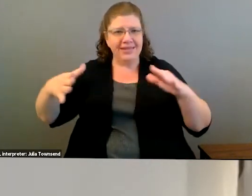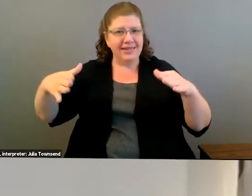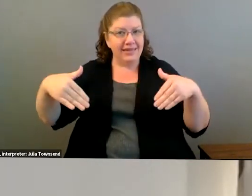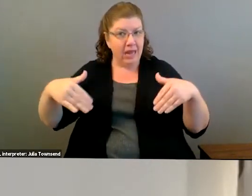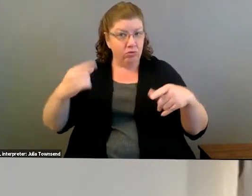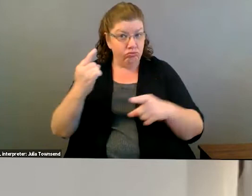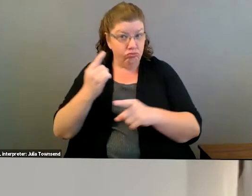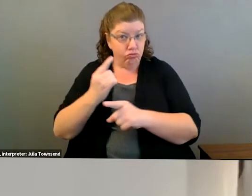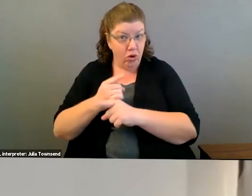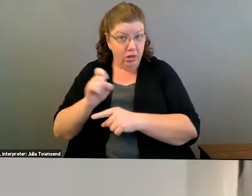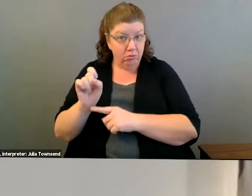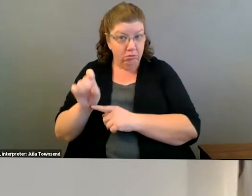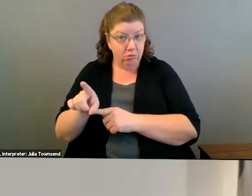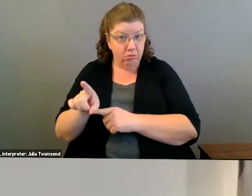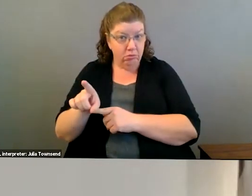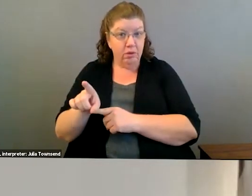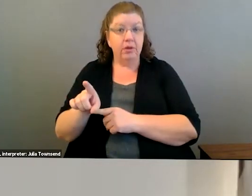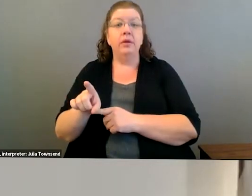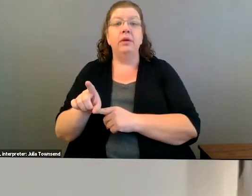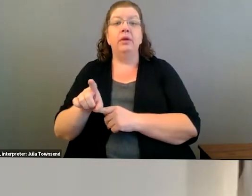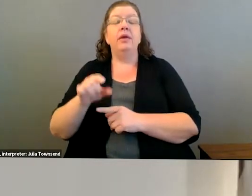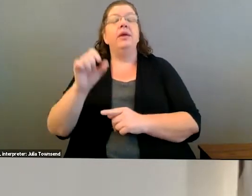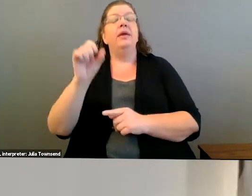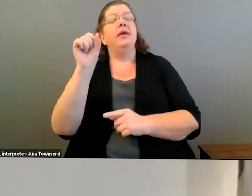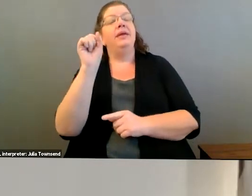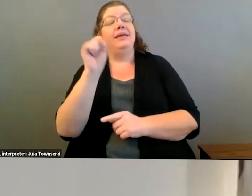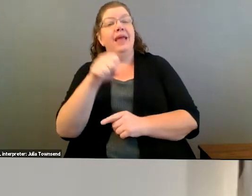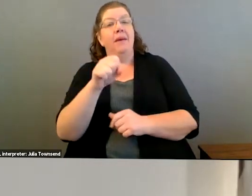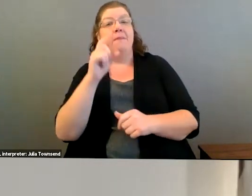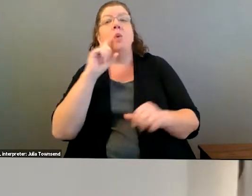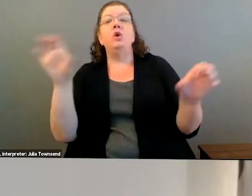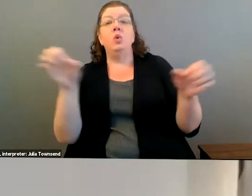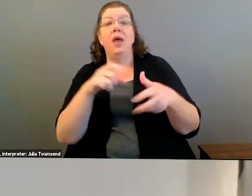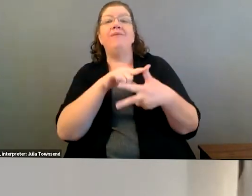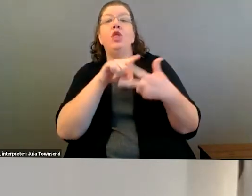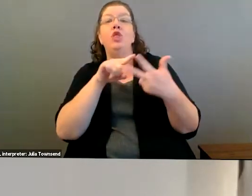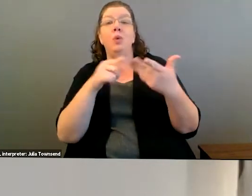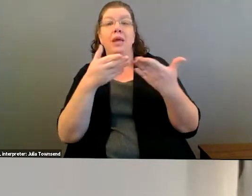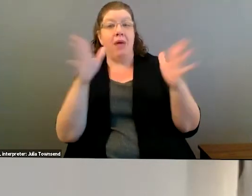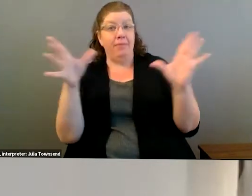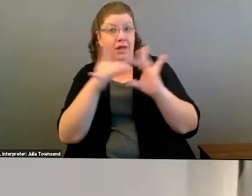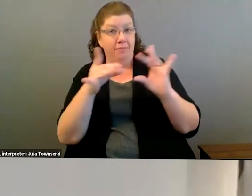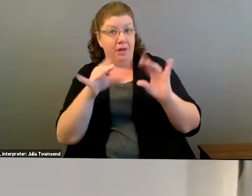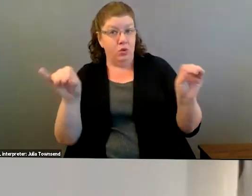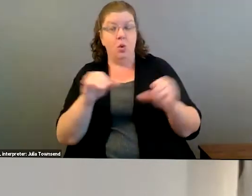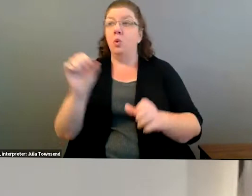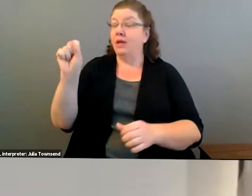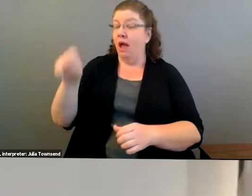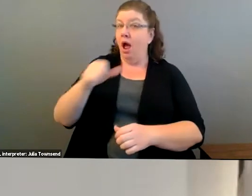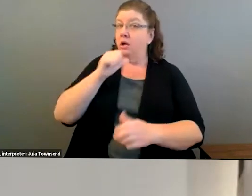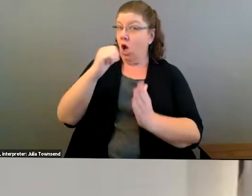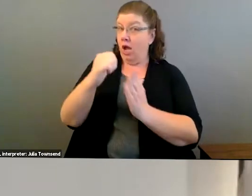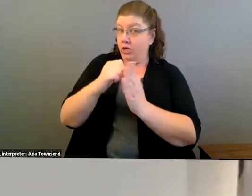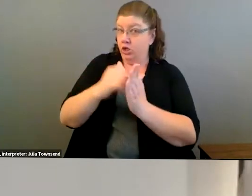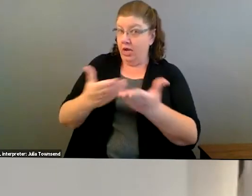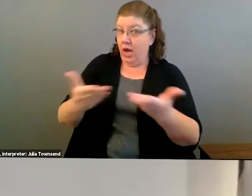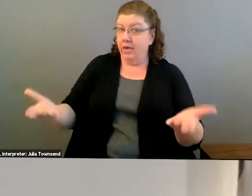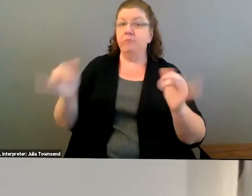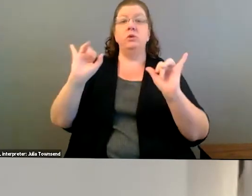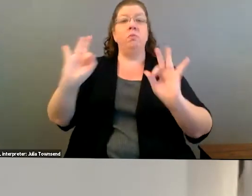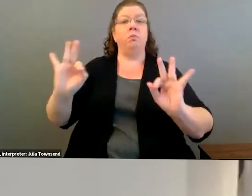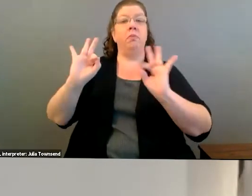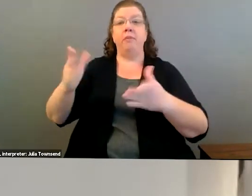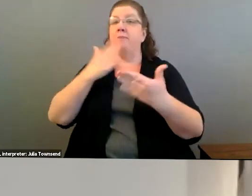confirm? Thank you, President Ford. We do have 3 public comment on this item. Oh, you do, on non-agenda items. Okay,